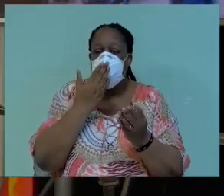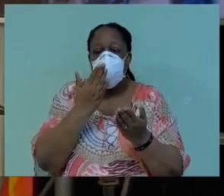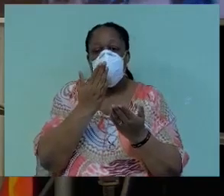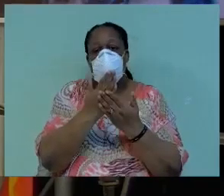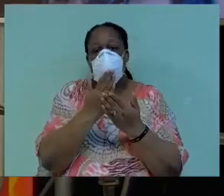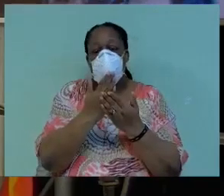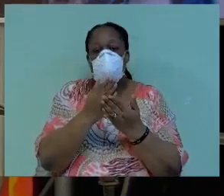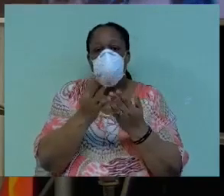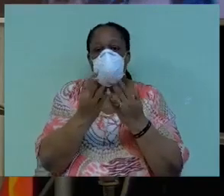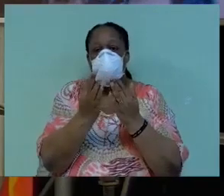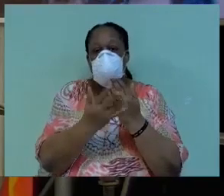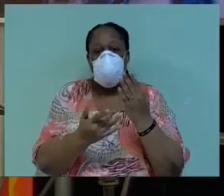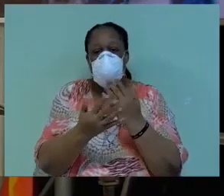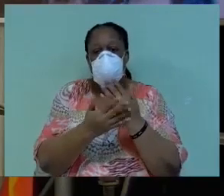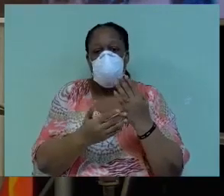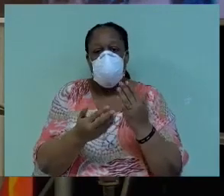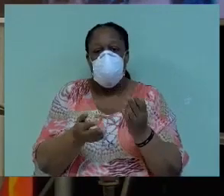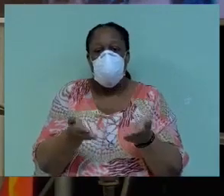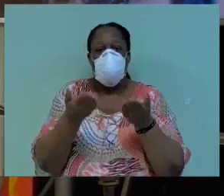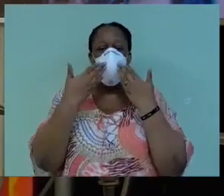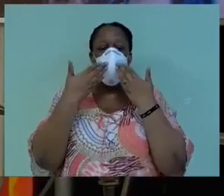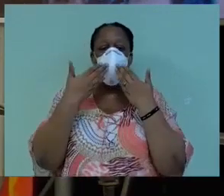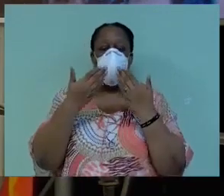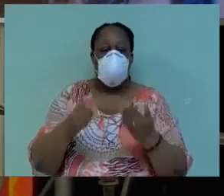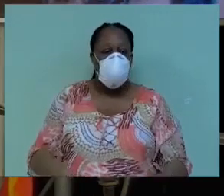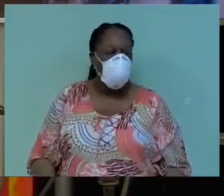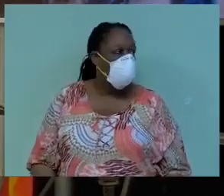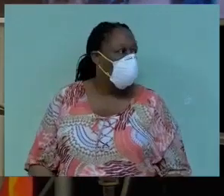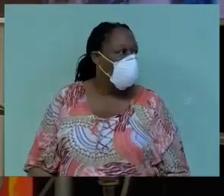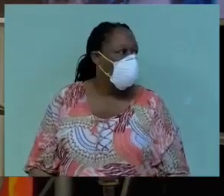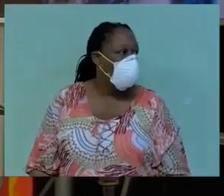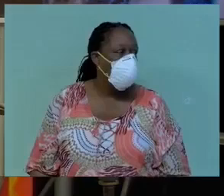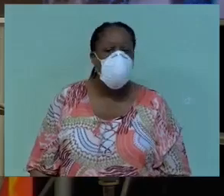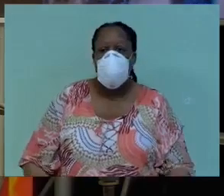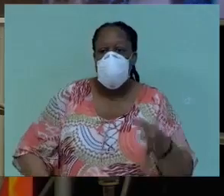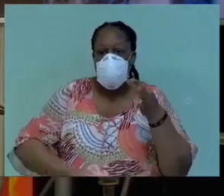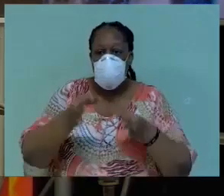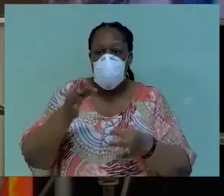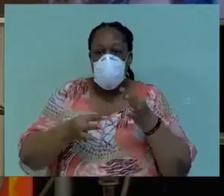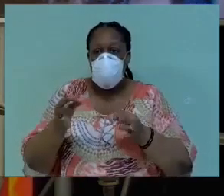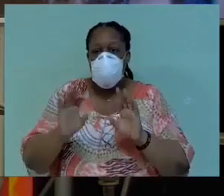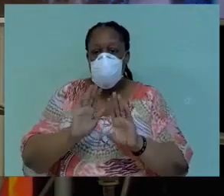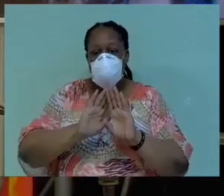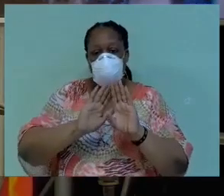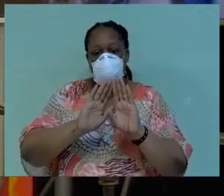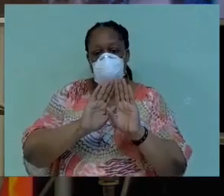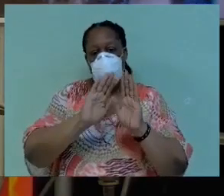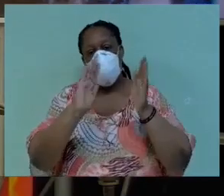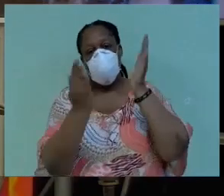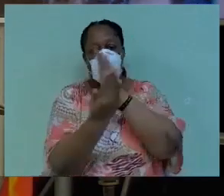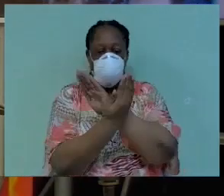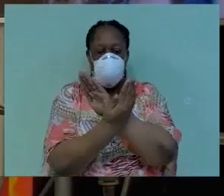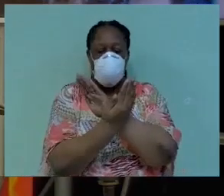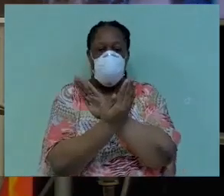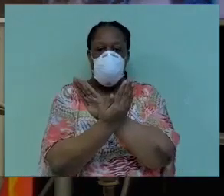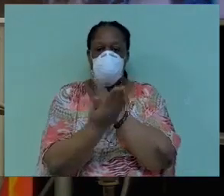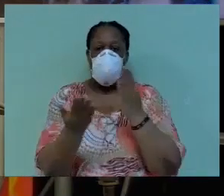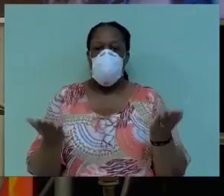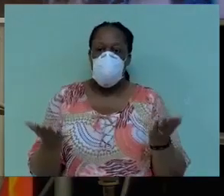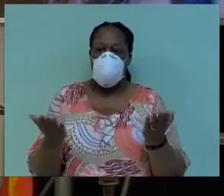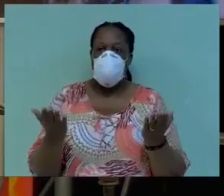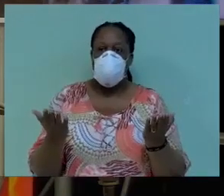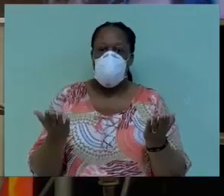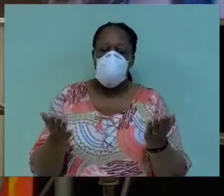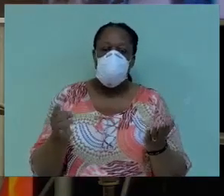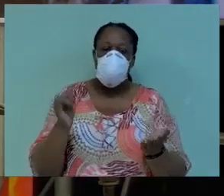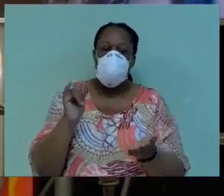for you to wear these masks properly? If you turn the mask the wrong way around, then you would be having the hydrophobic, or the